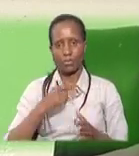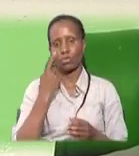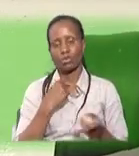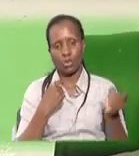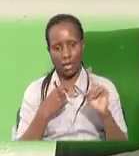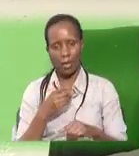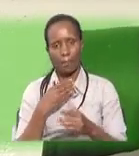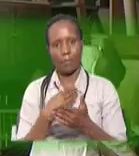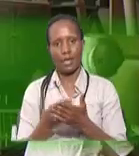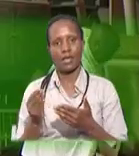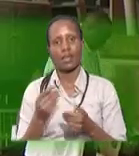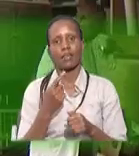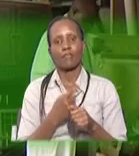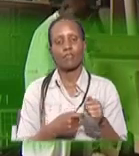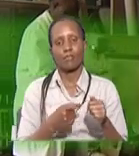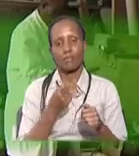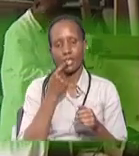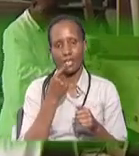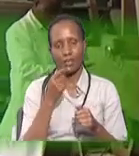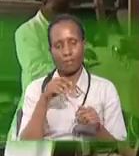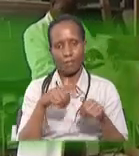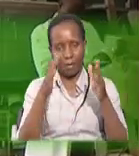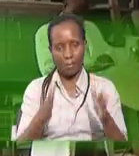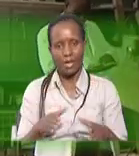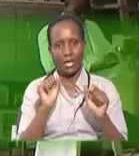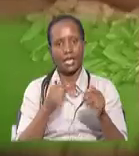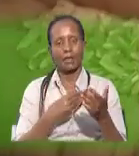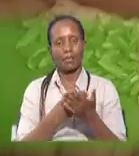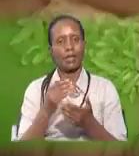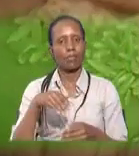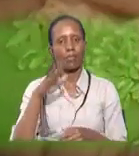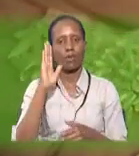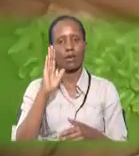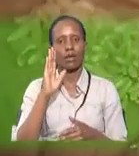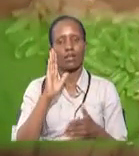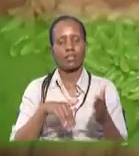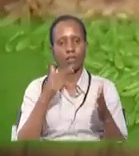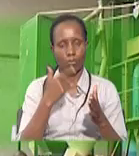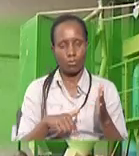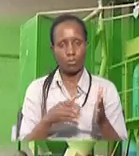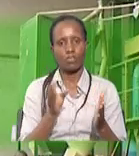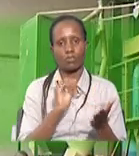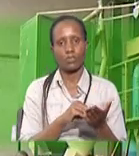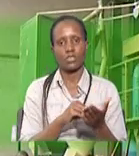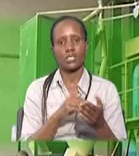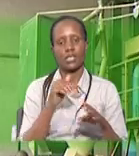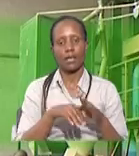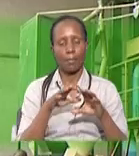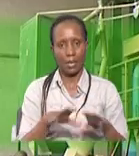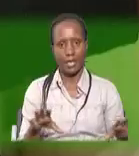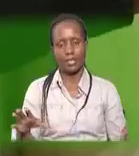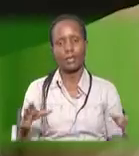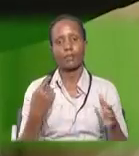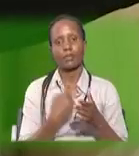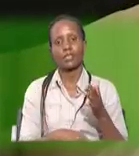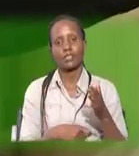come buy paddy from the farmer can only buy more than what we have actually set in the market.